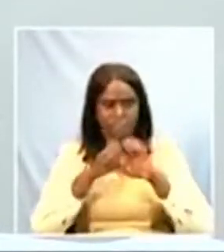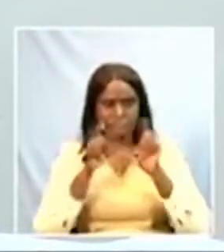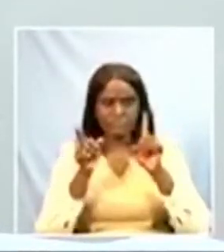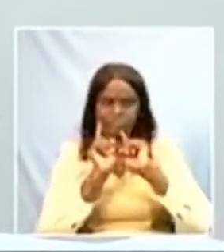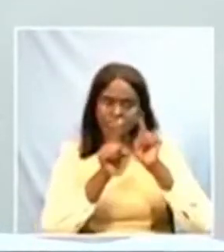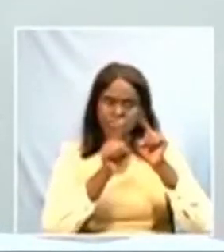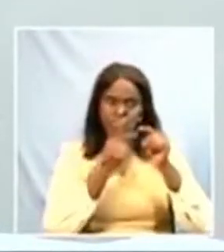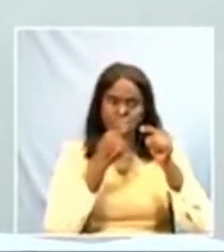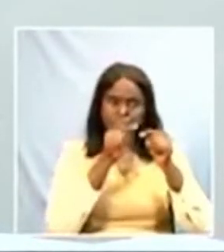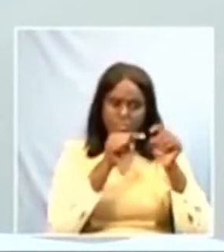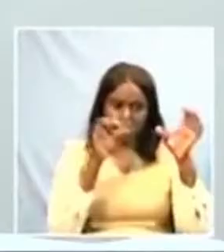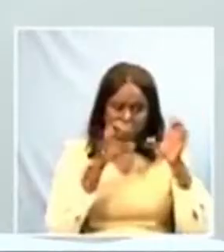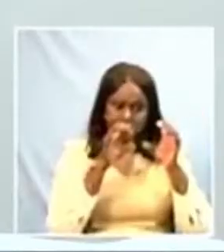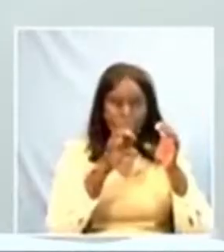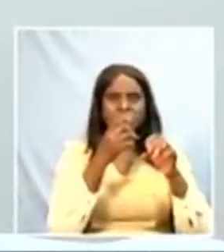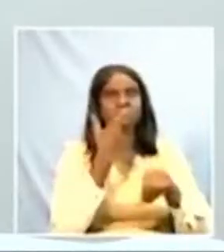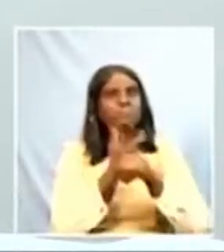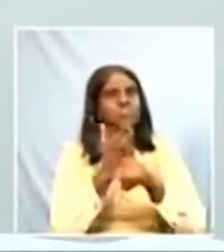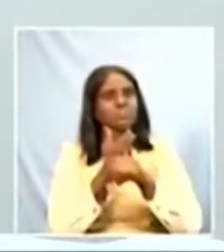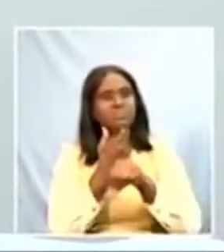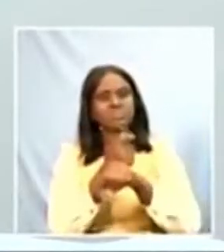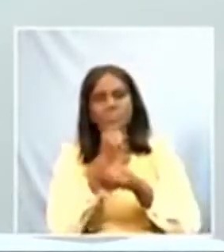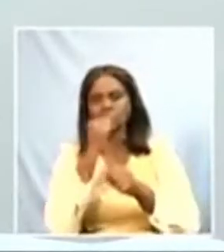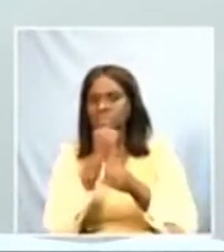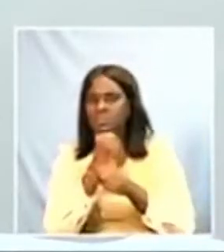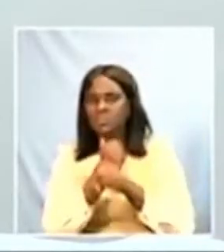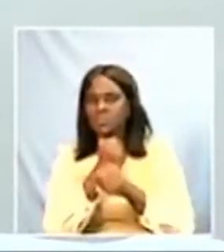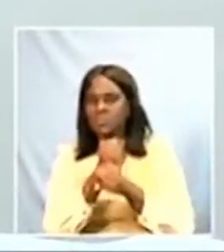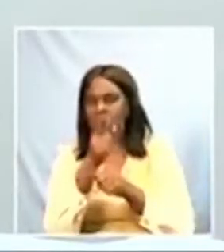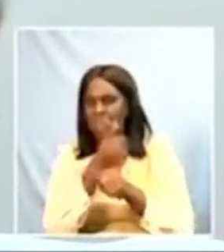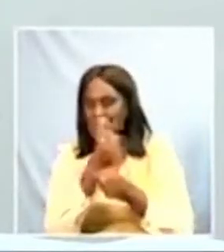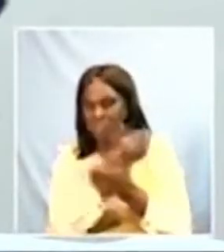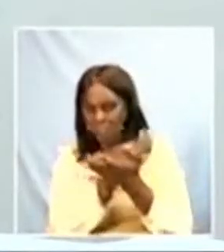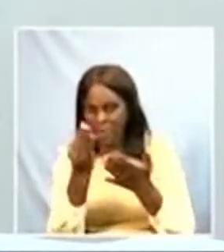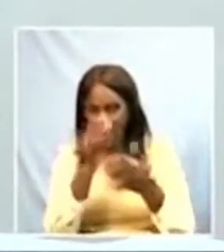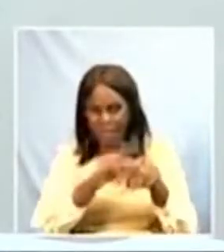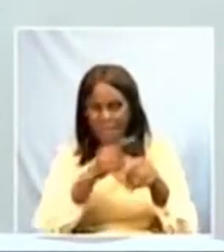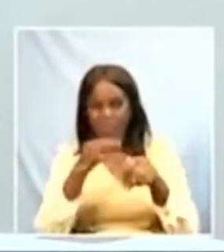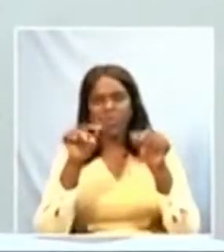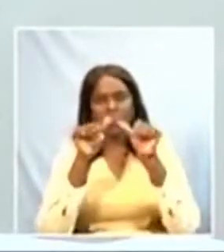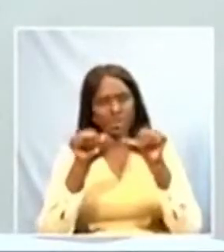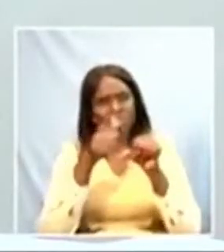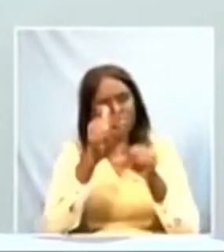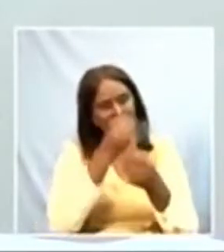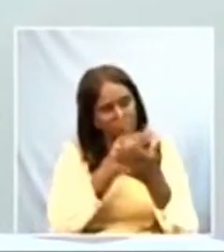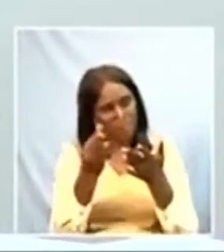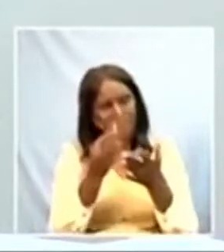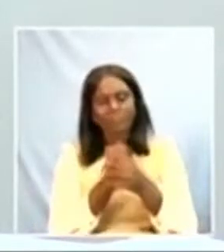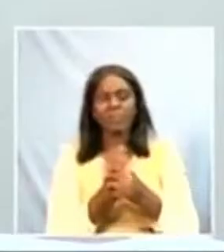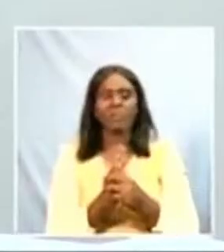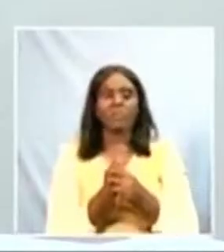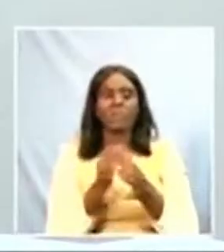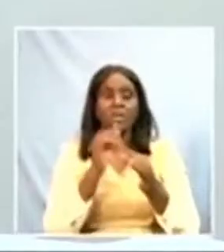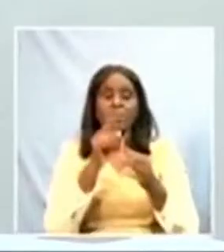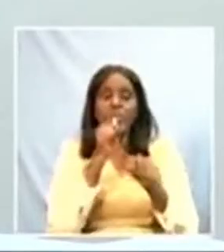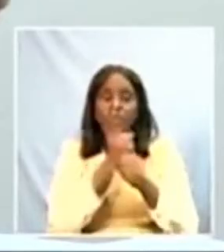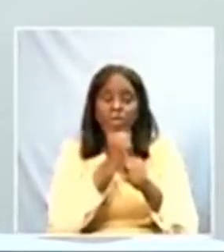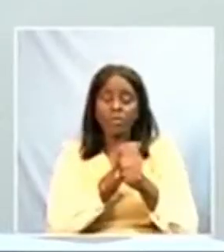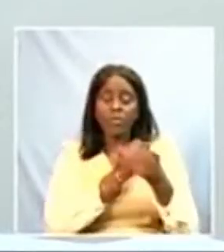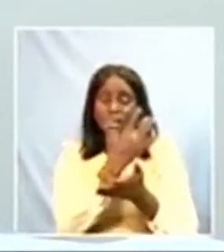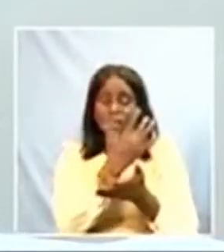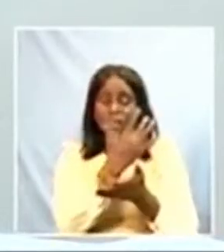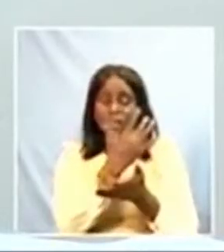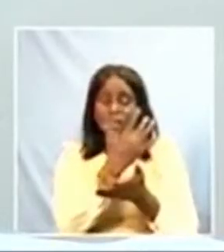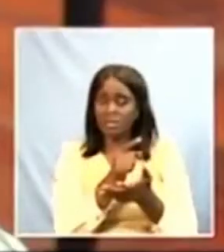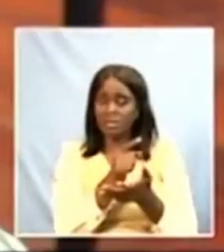tell, no, this committee is being tough, is not doing anything, you failed at the time of audit. If you are doing the correct